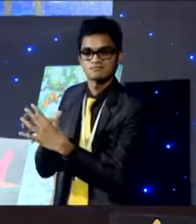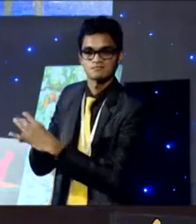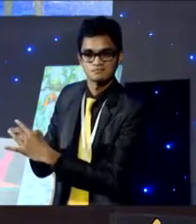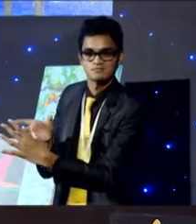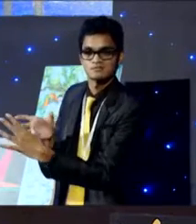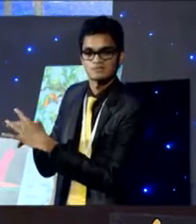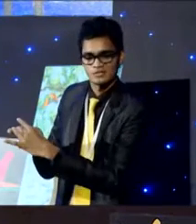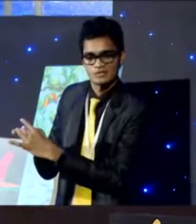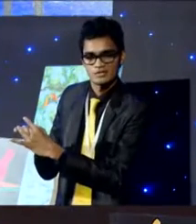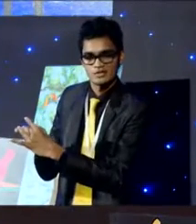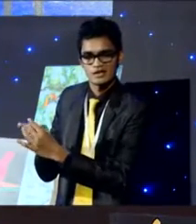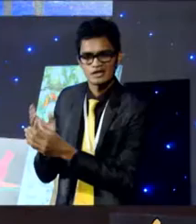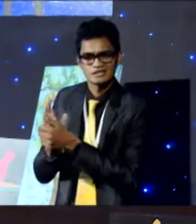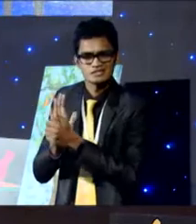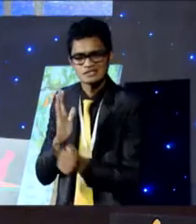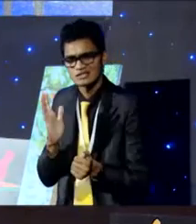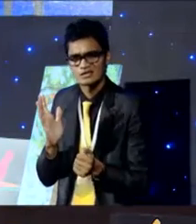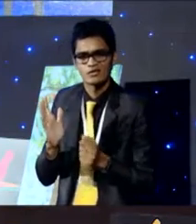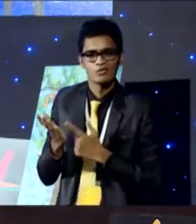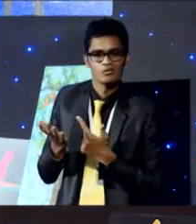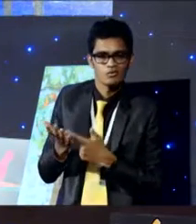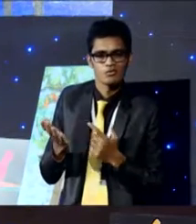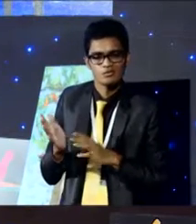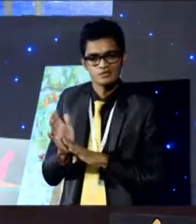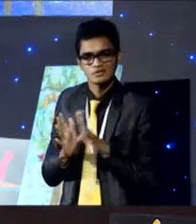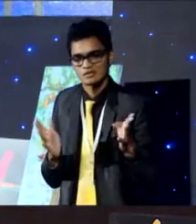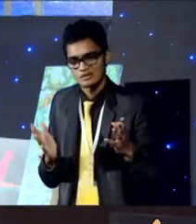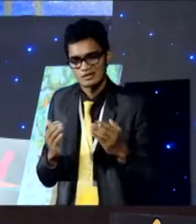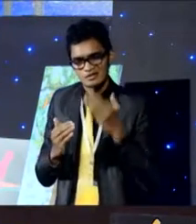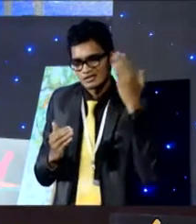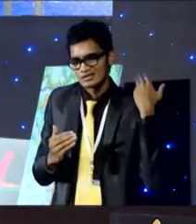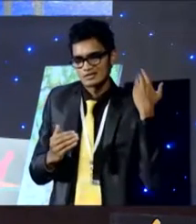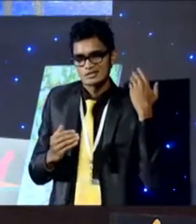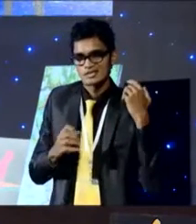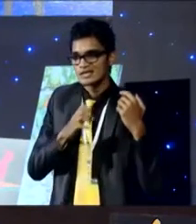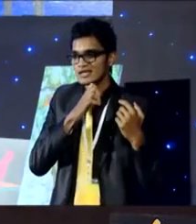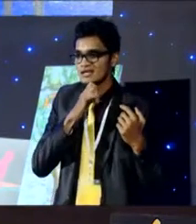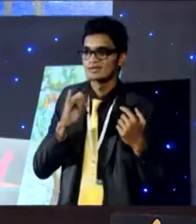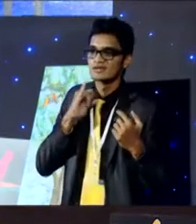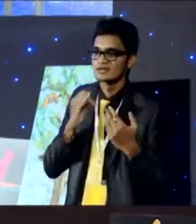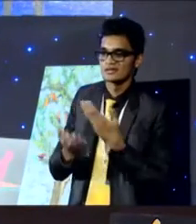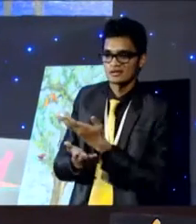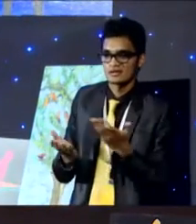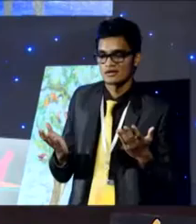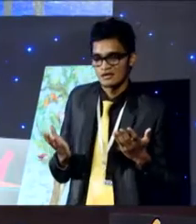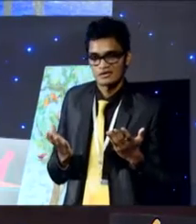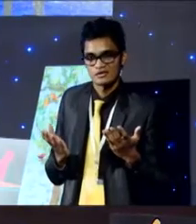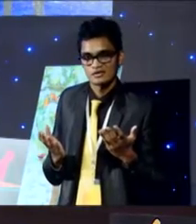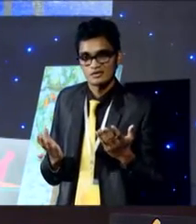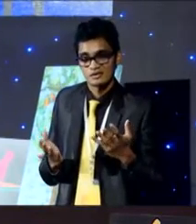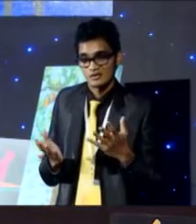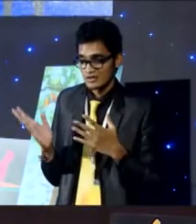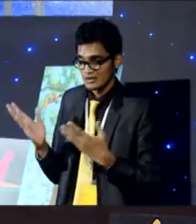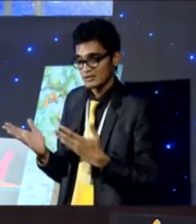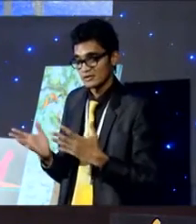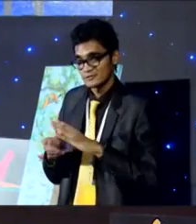skill sets required. I think the best what we have witnessed yesterday was the Enable India Academy, which I actually wrote in my article